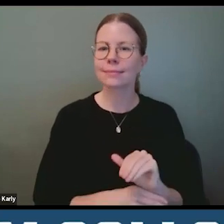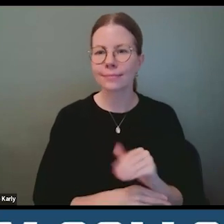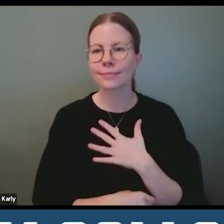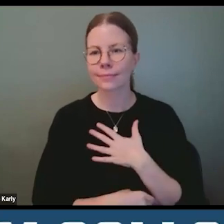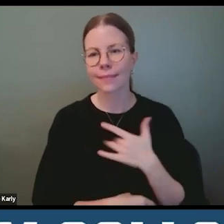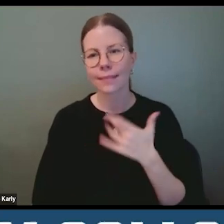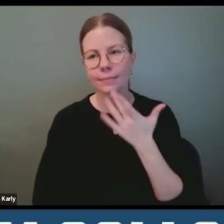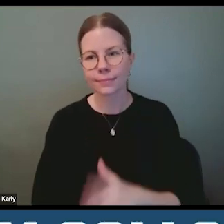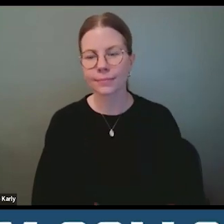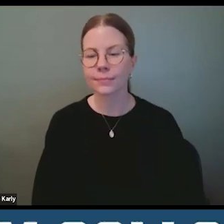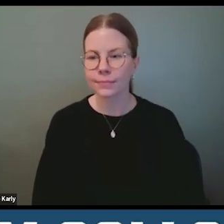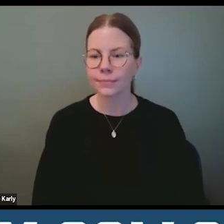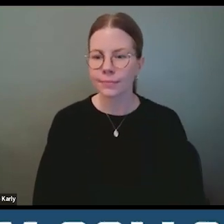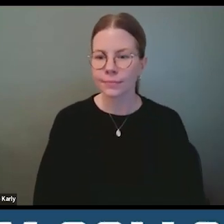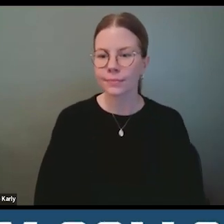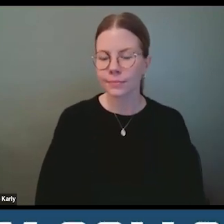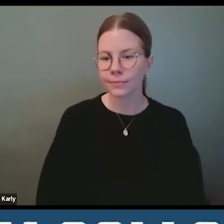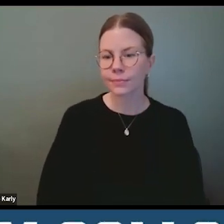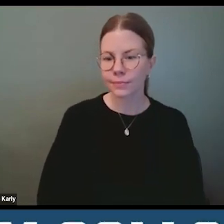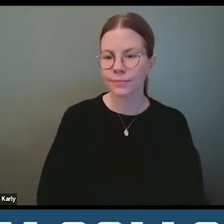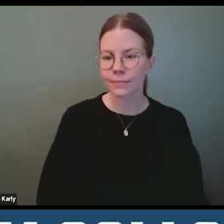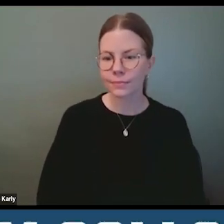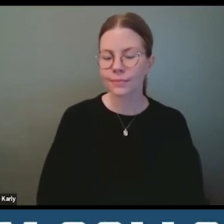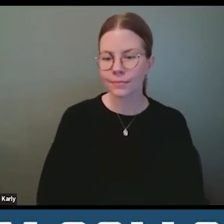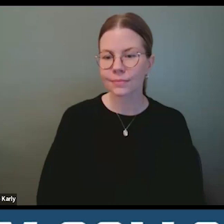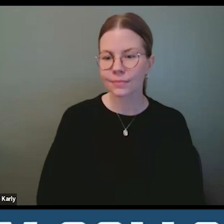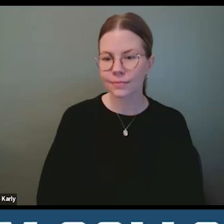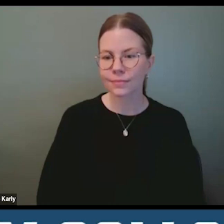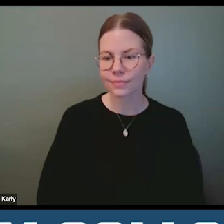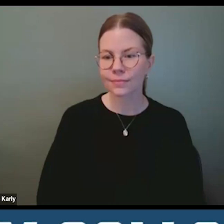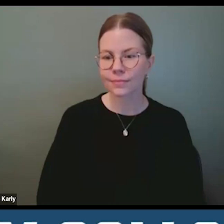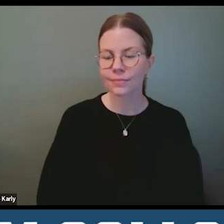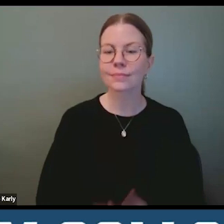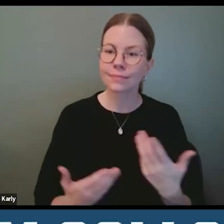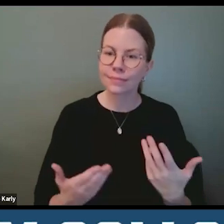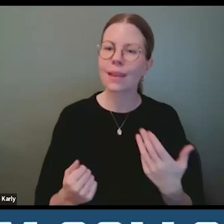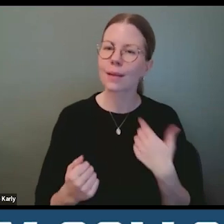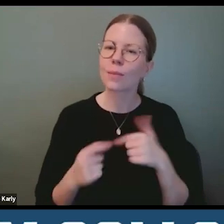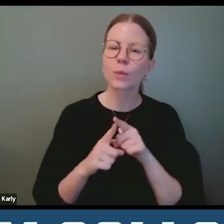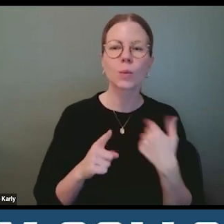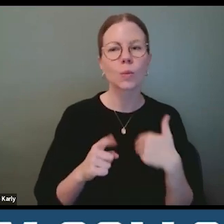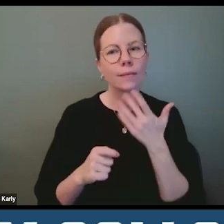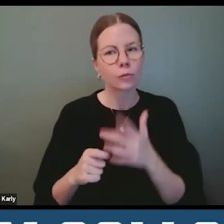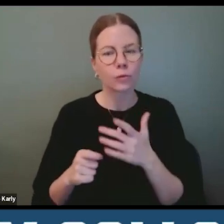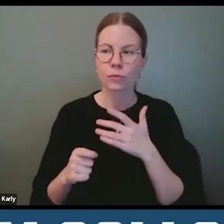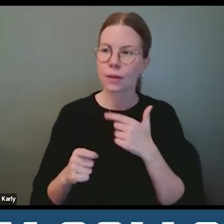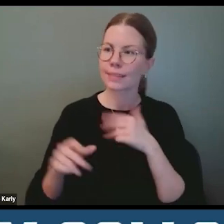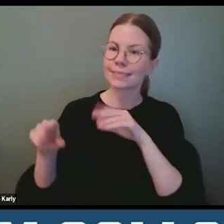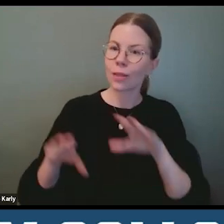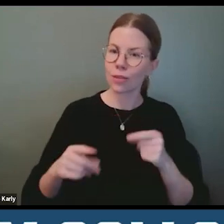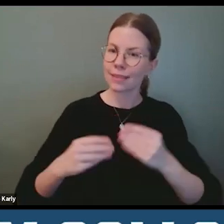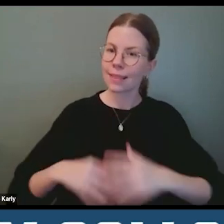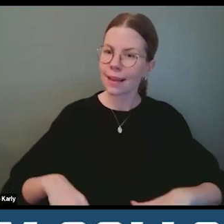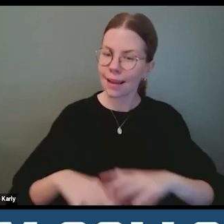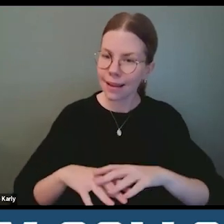event. And I also feel incredibly fortunate to be a settler on these lands and to be able to live, work,